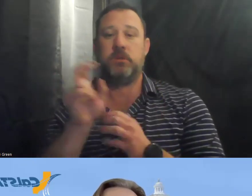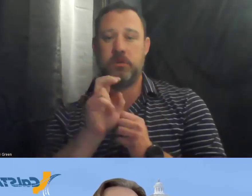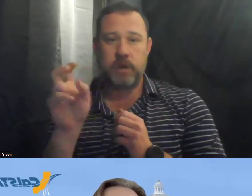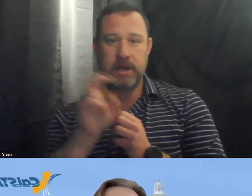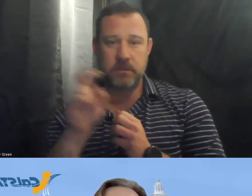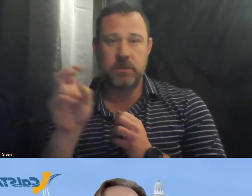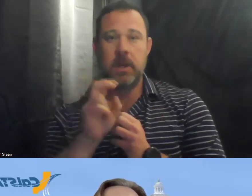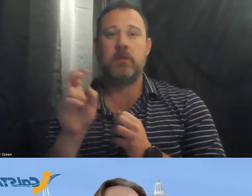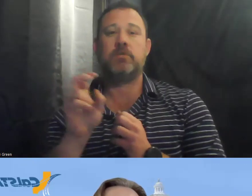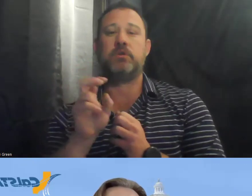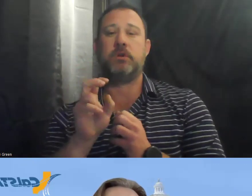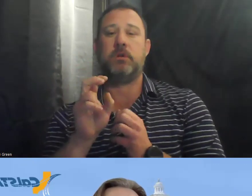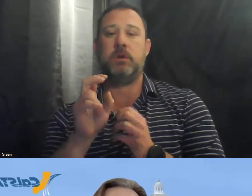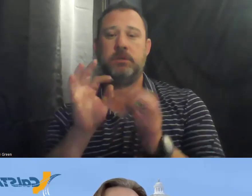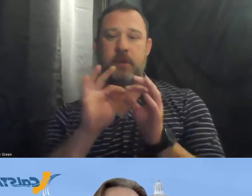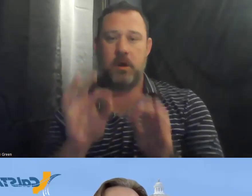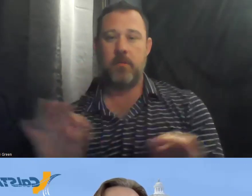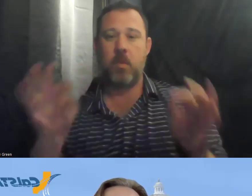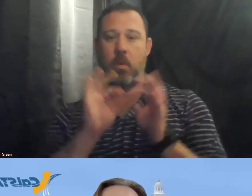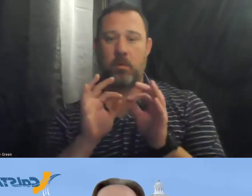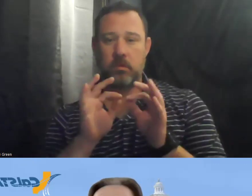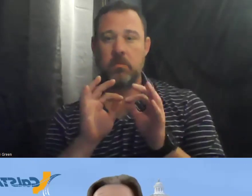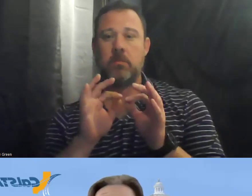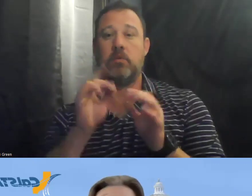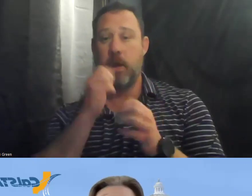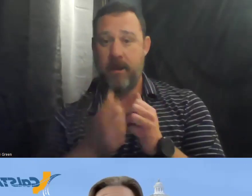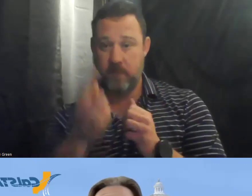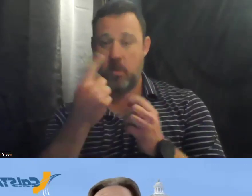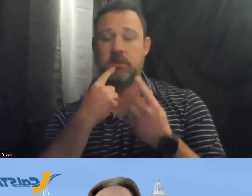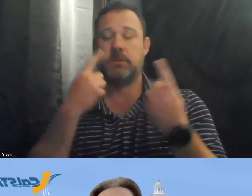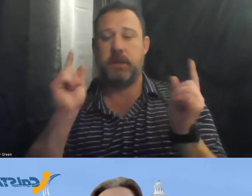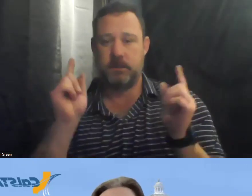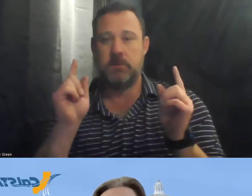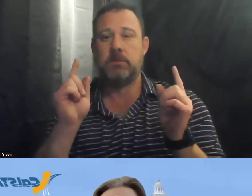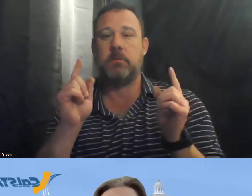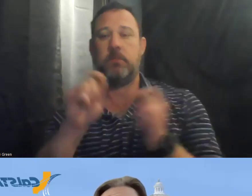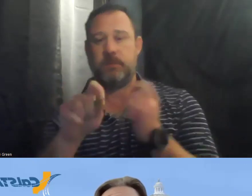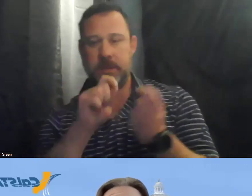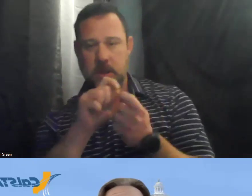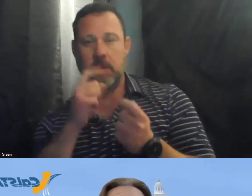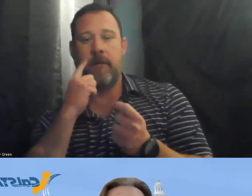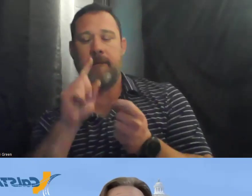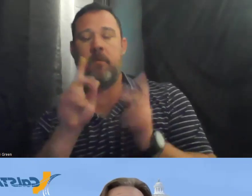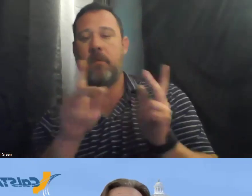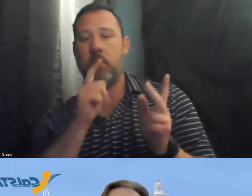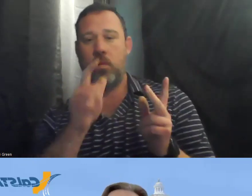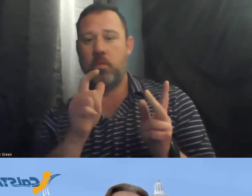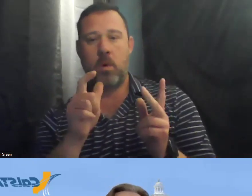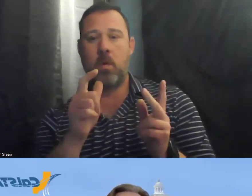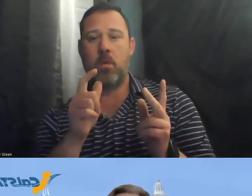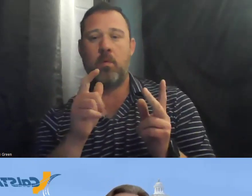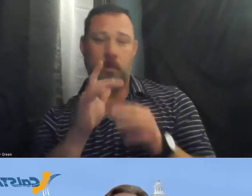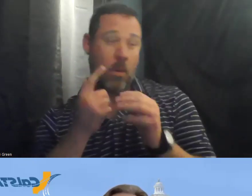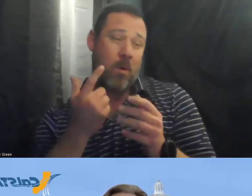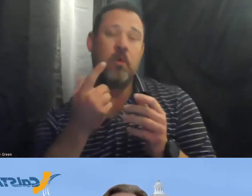transportation is so critically important to everyone's success, but particularly for those who do not have, who rely